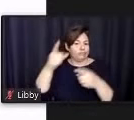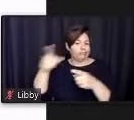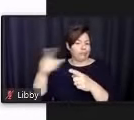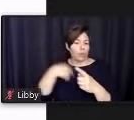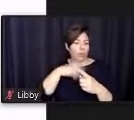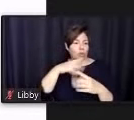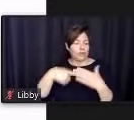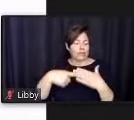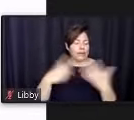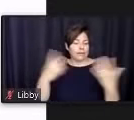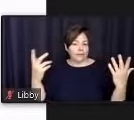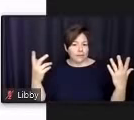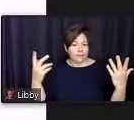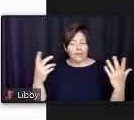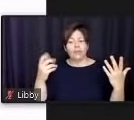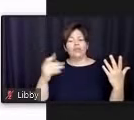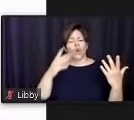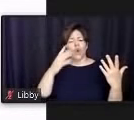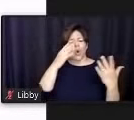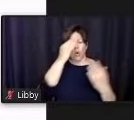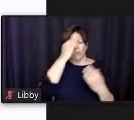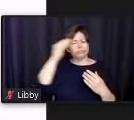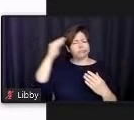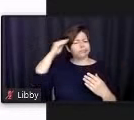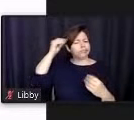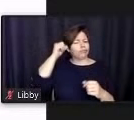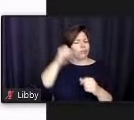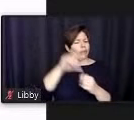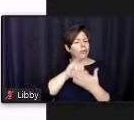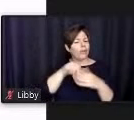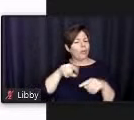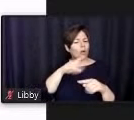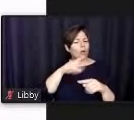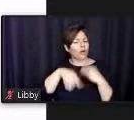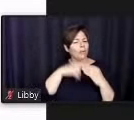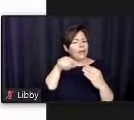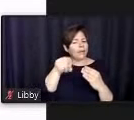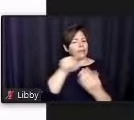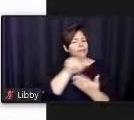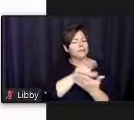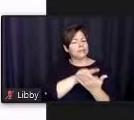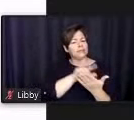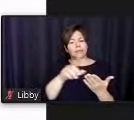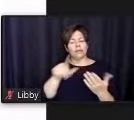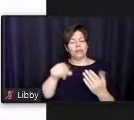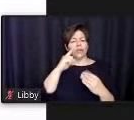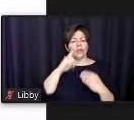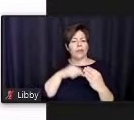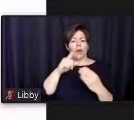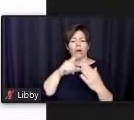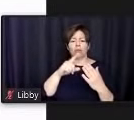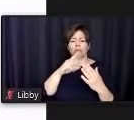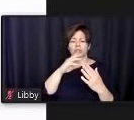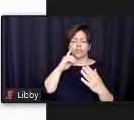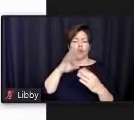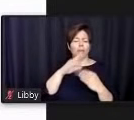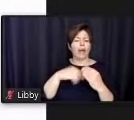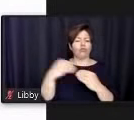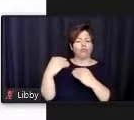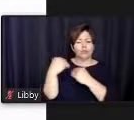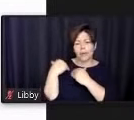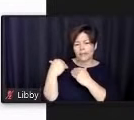discussing. So keep that in mind as we talk about this, and keep this in mind as we talk about the responsibilities. We keep in